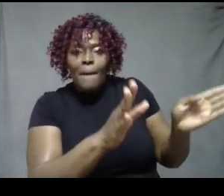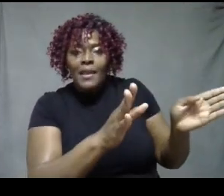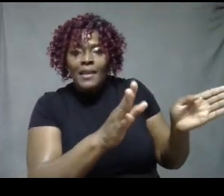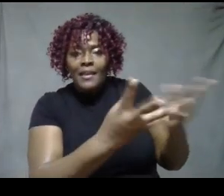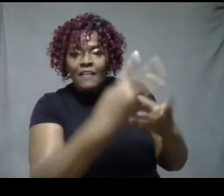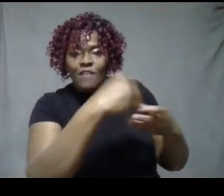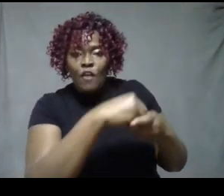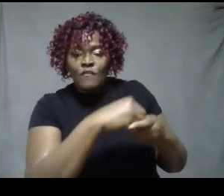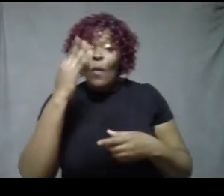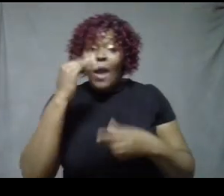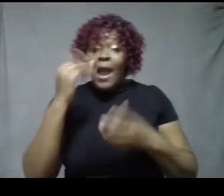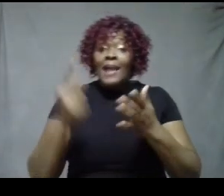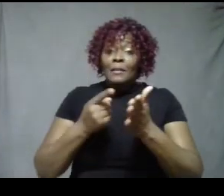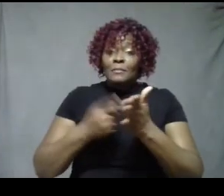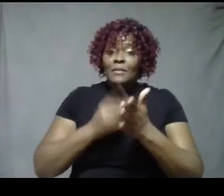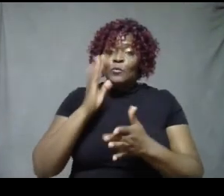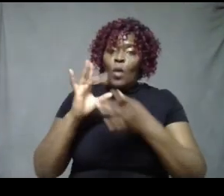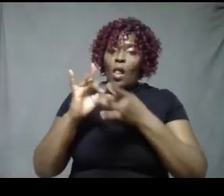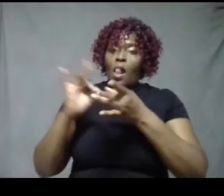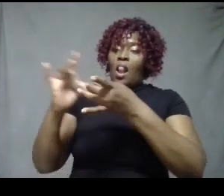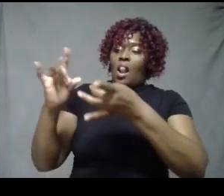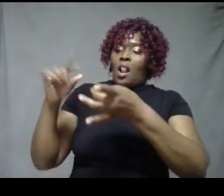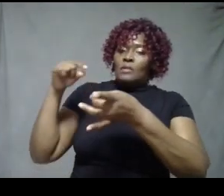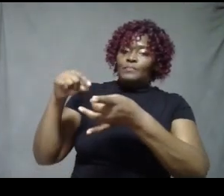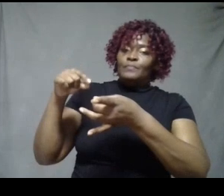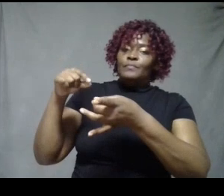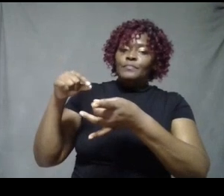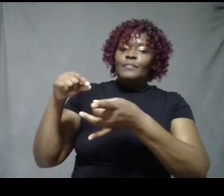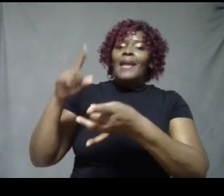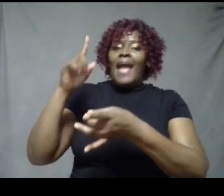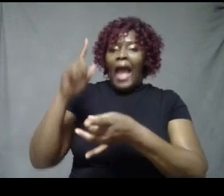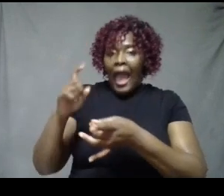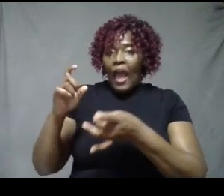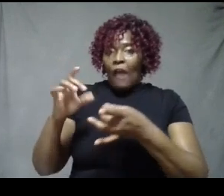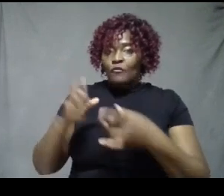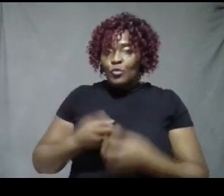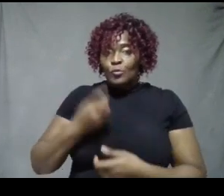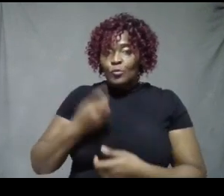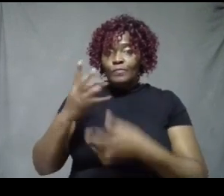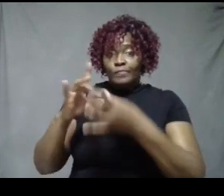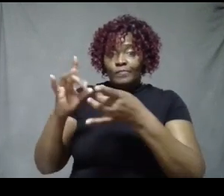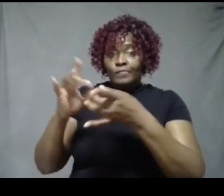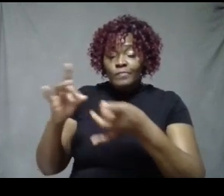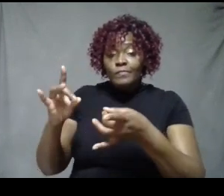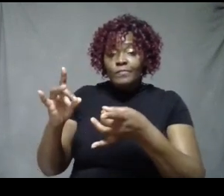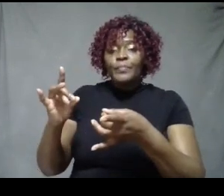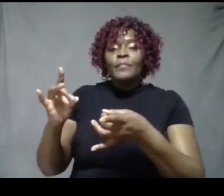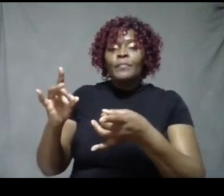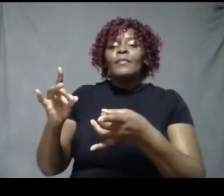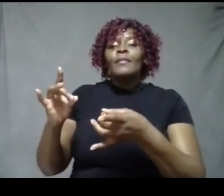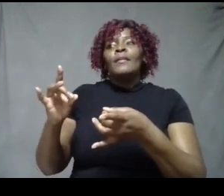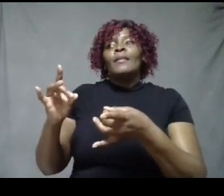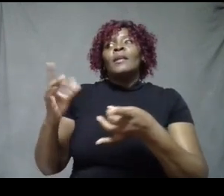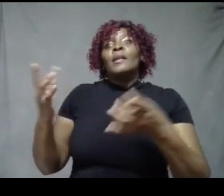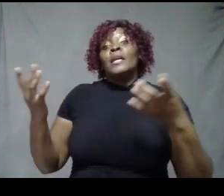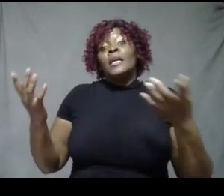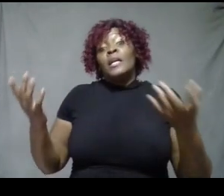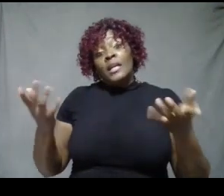sometimes you're gonna say things that need to be said, and sometimes